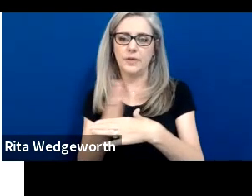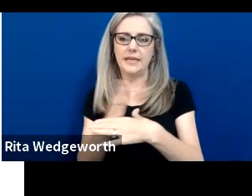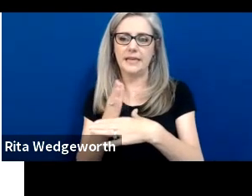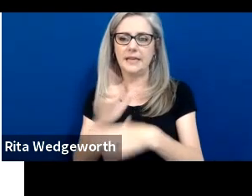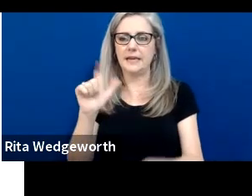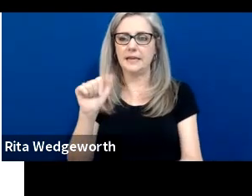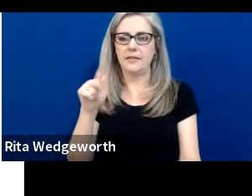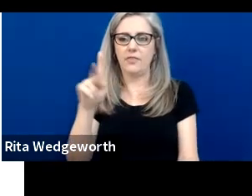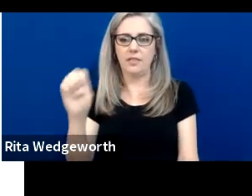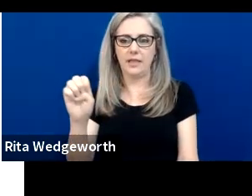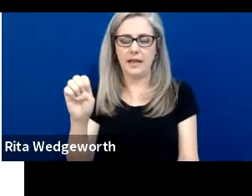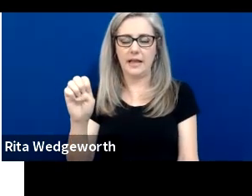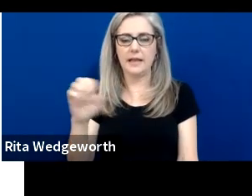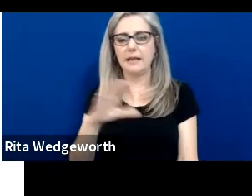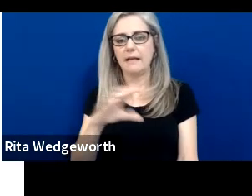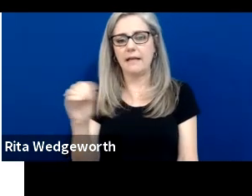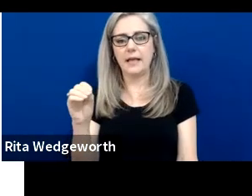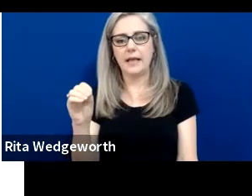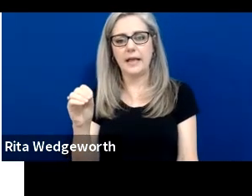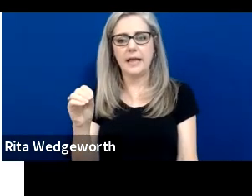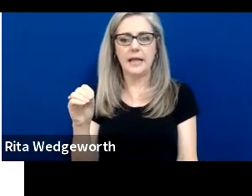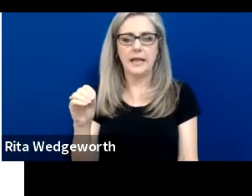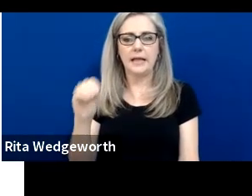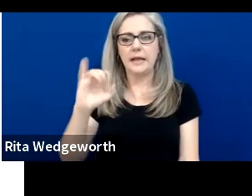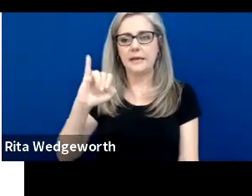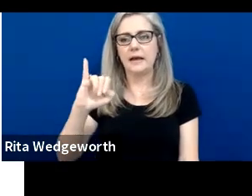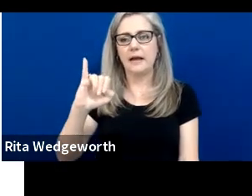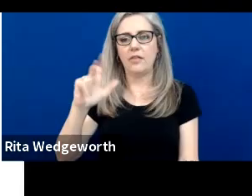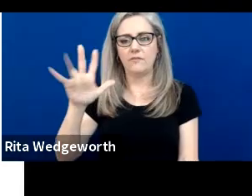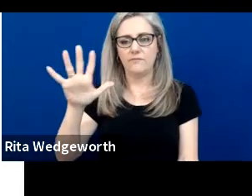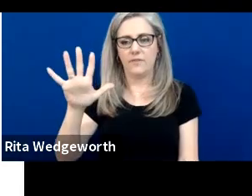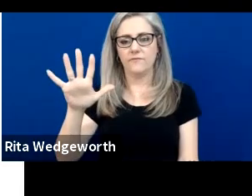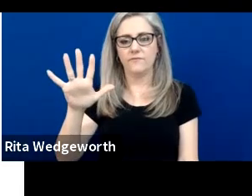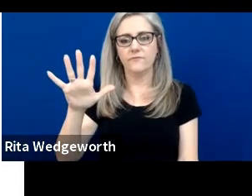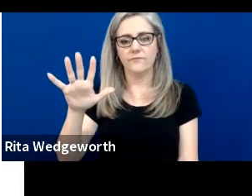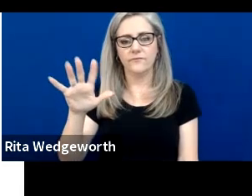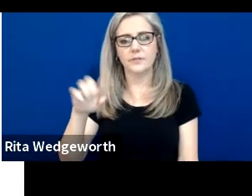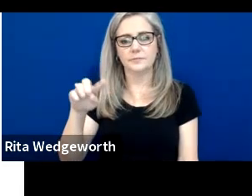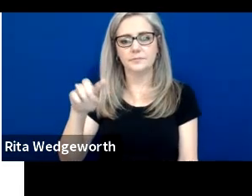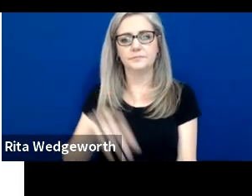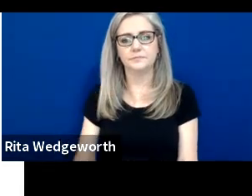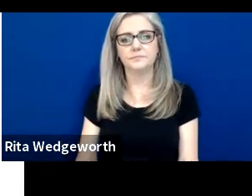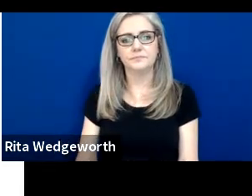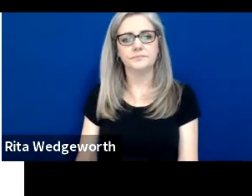lake and Interstate 35.